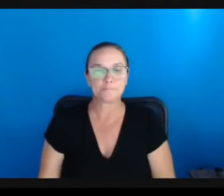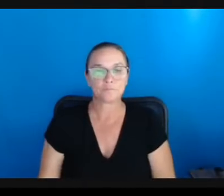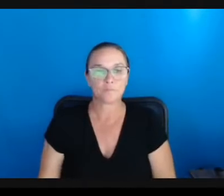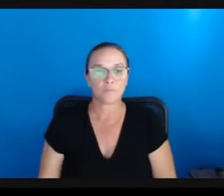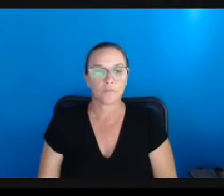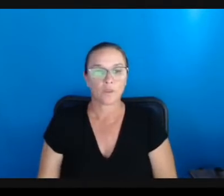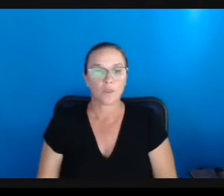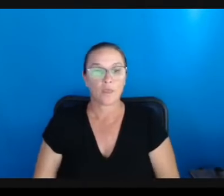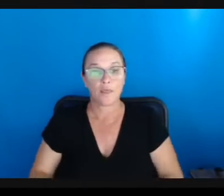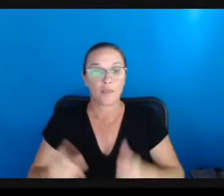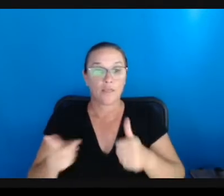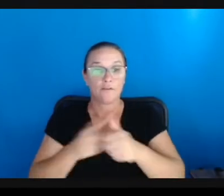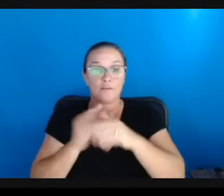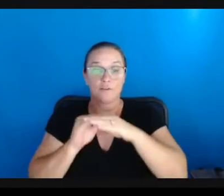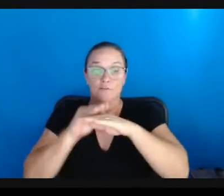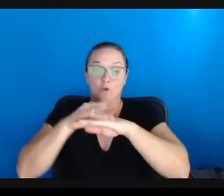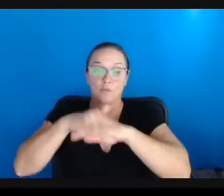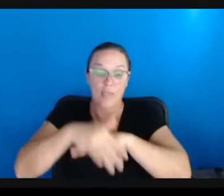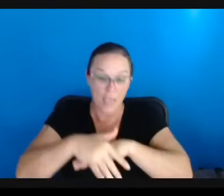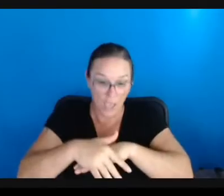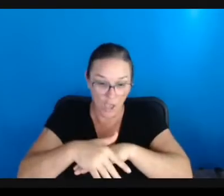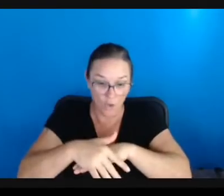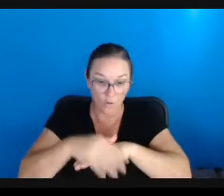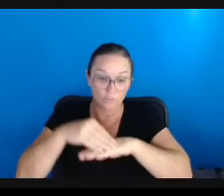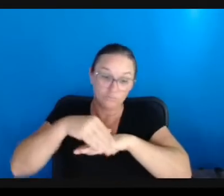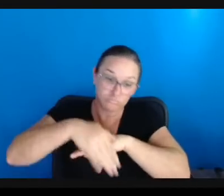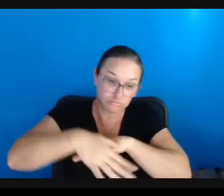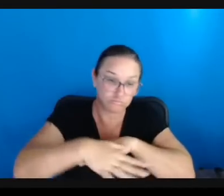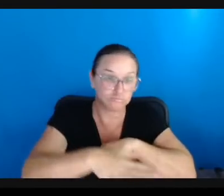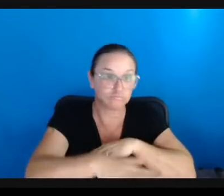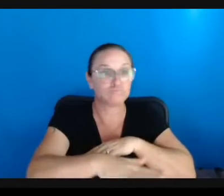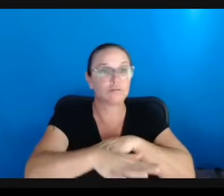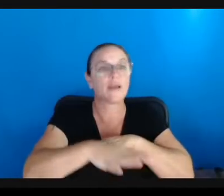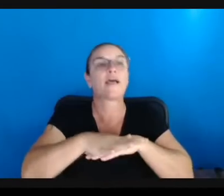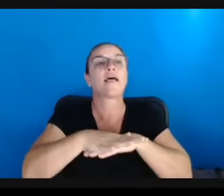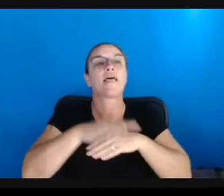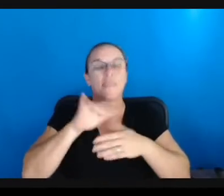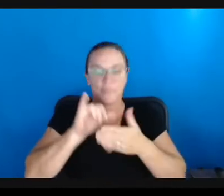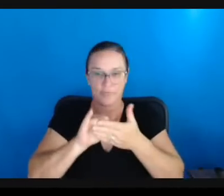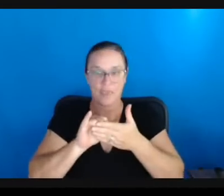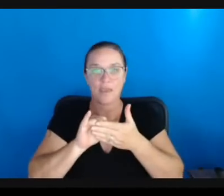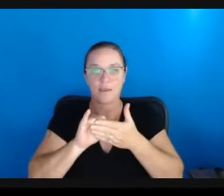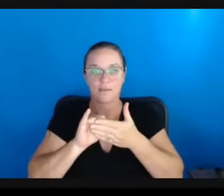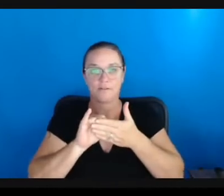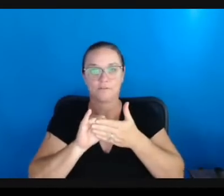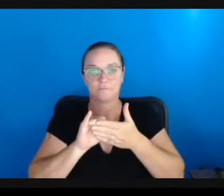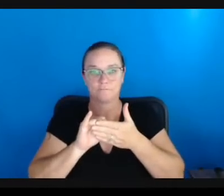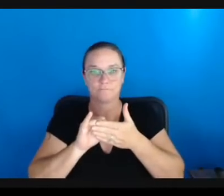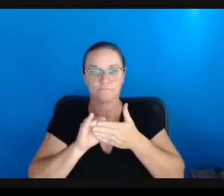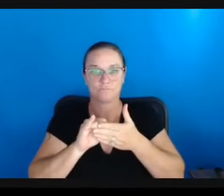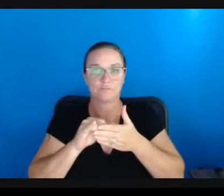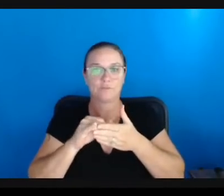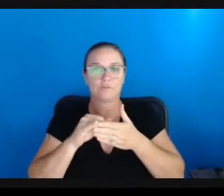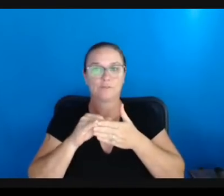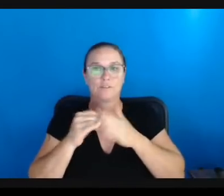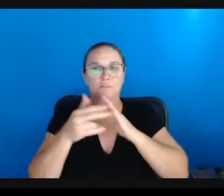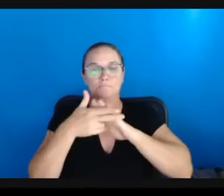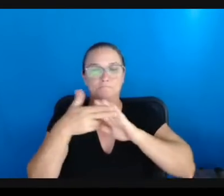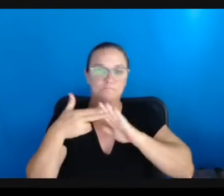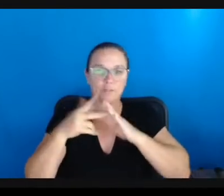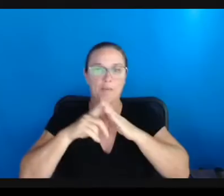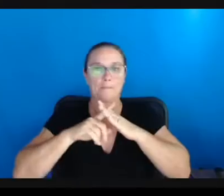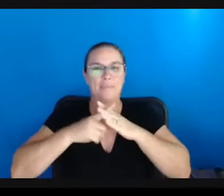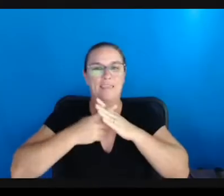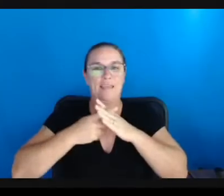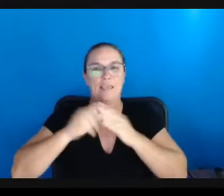first flow spills out of the vent and onto the crater floor, that is usually the start of the episode. So